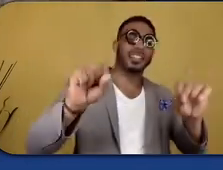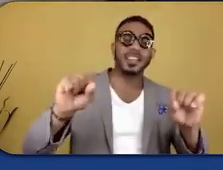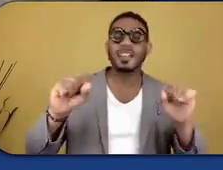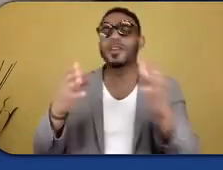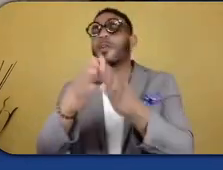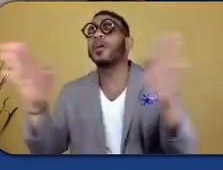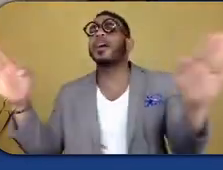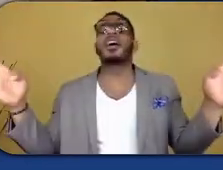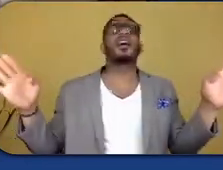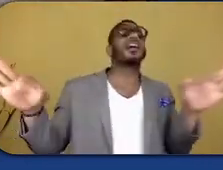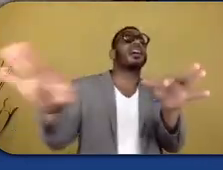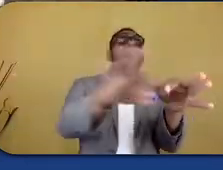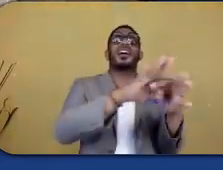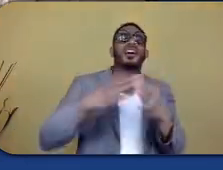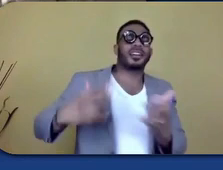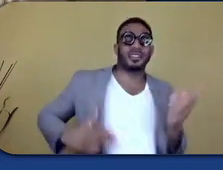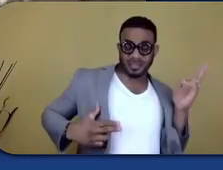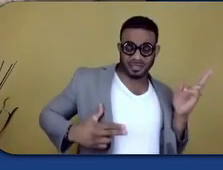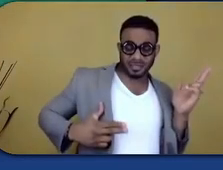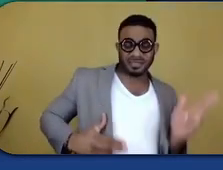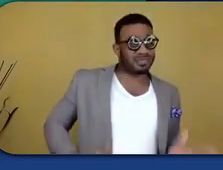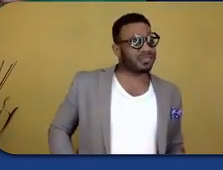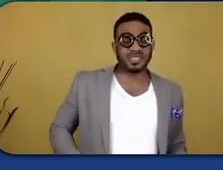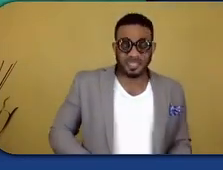on arms? Ligo fi jano mafi akin.